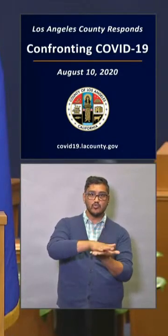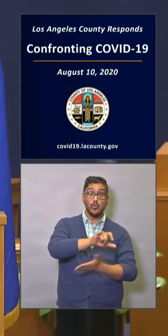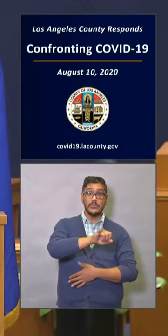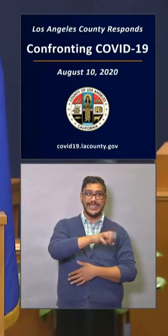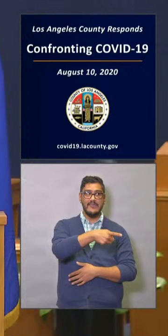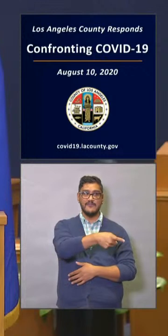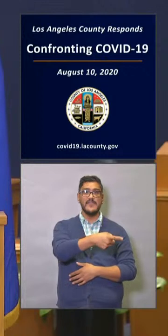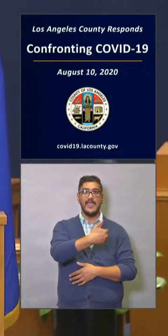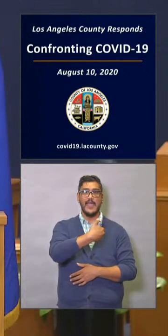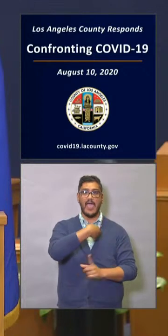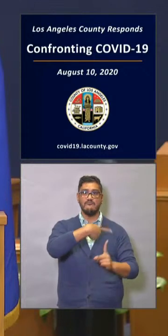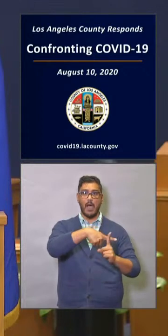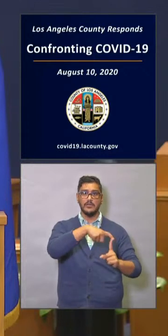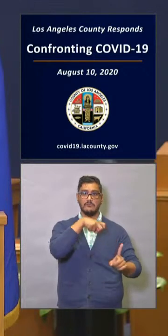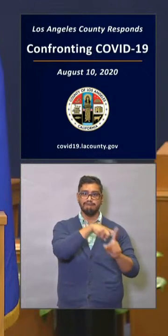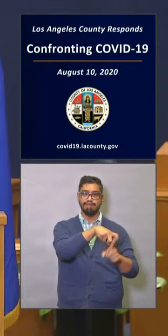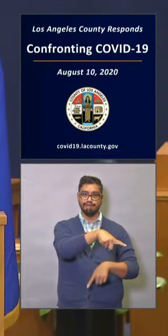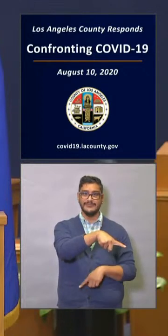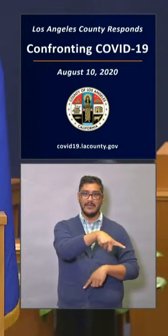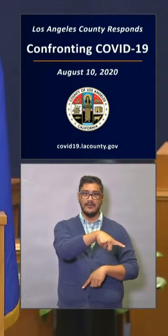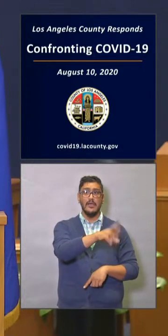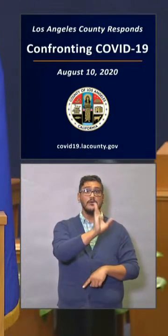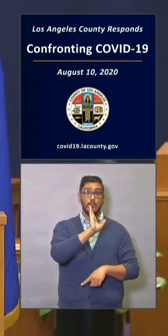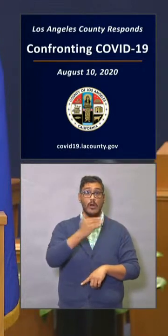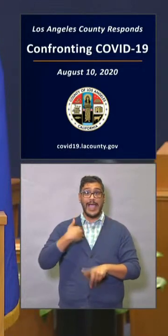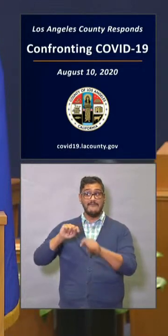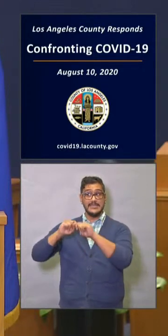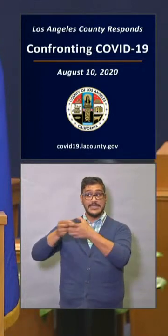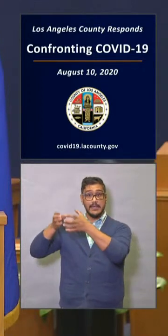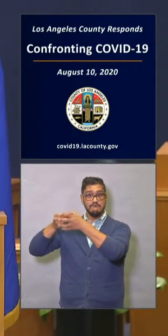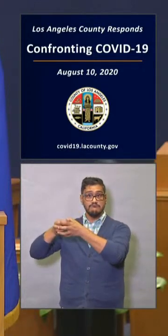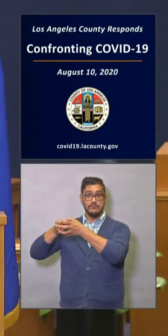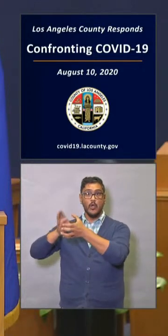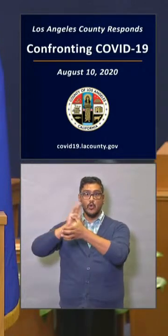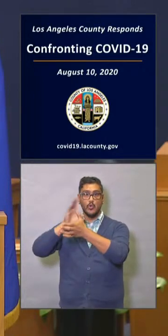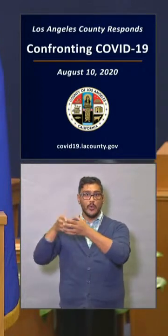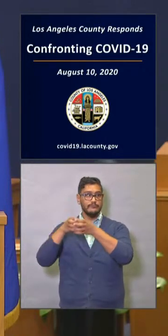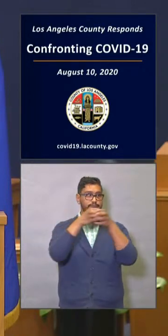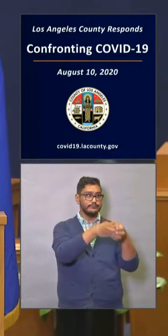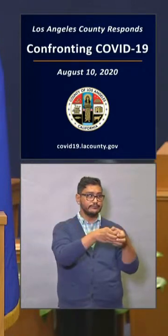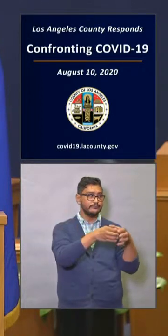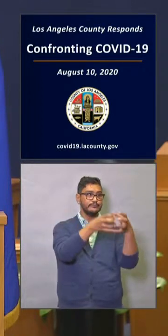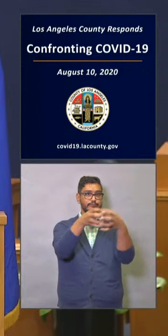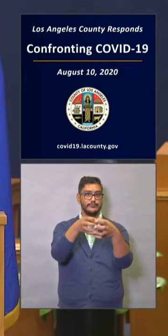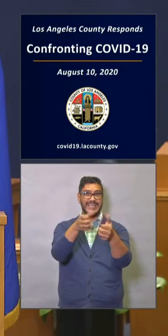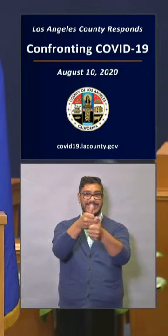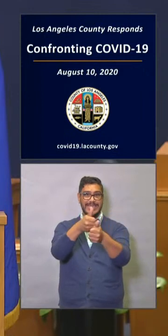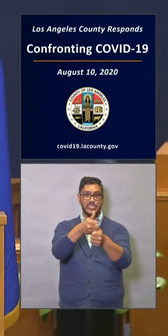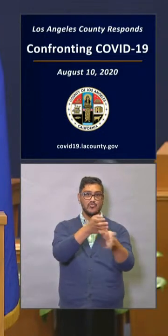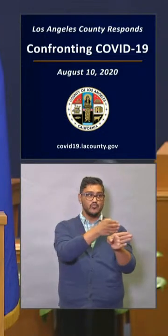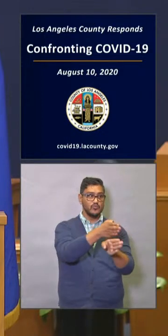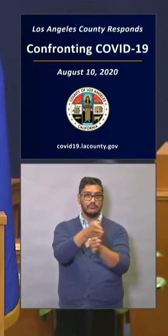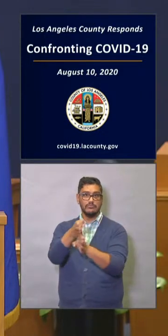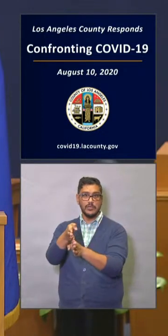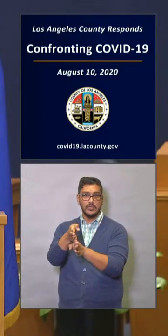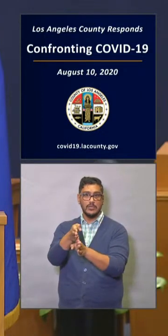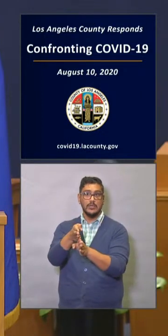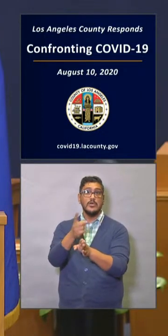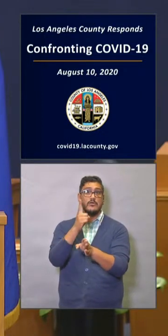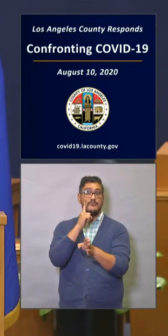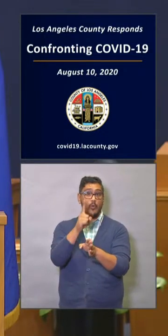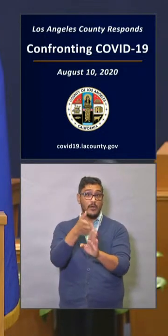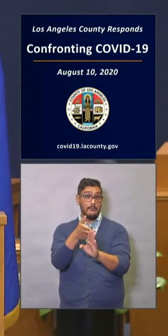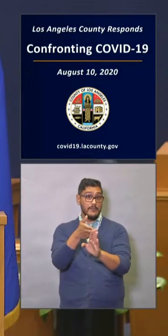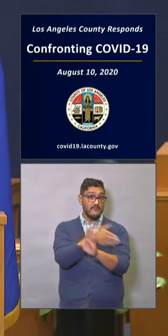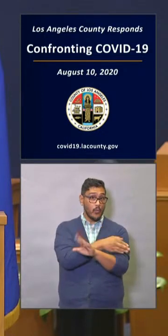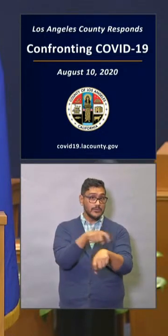have positive cases. We will have dedicated teams that will be working in each of our regions with school administrators, both ahead of